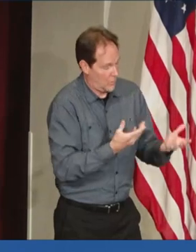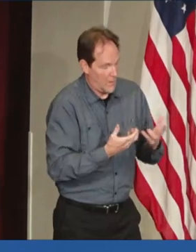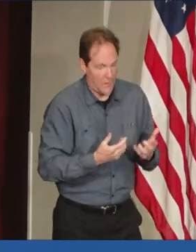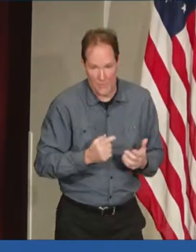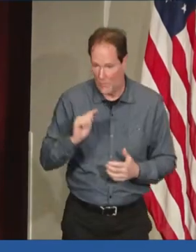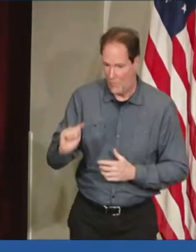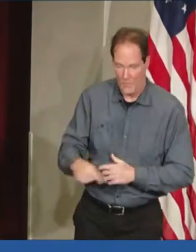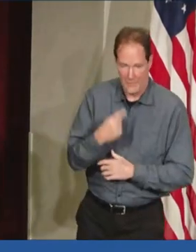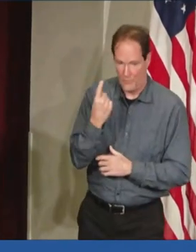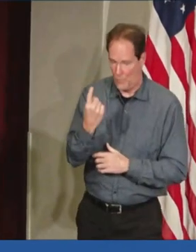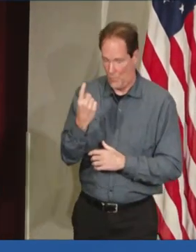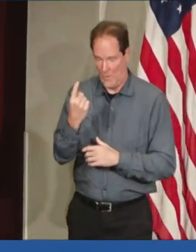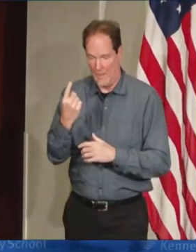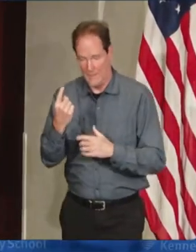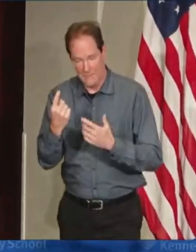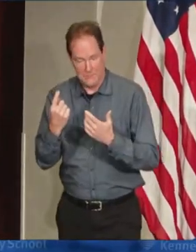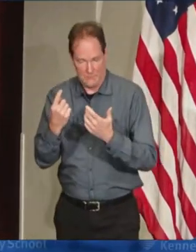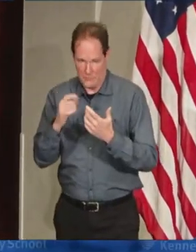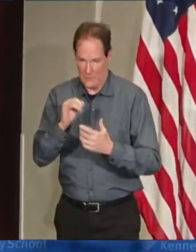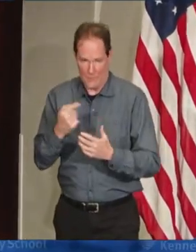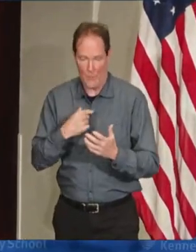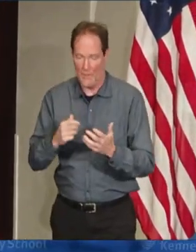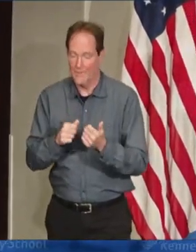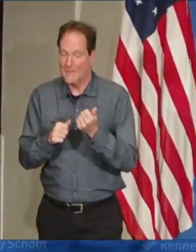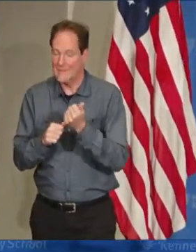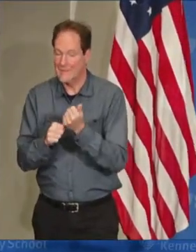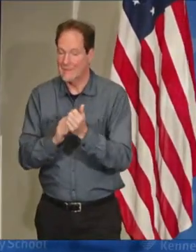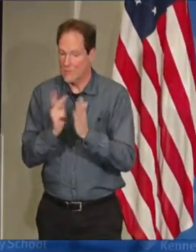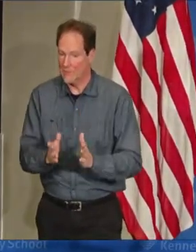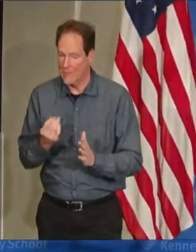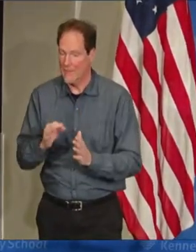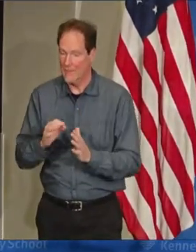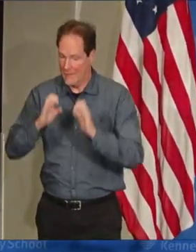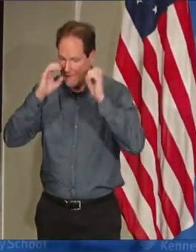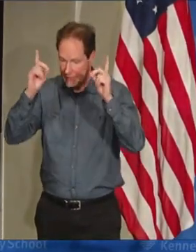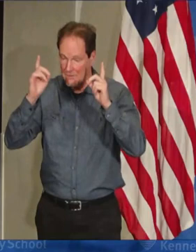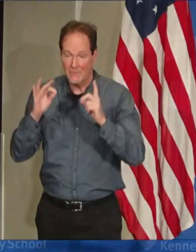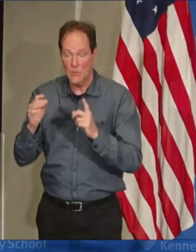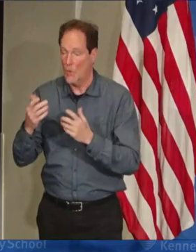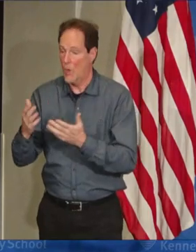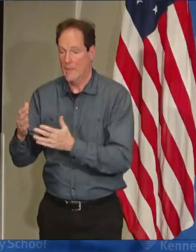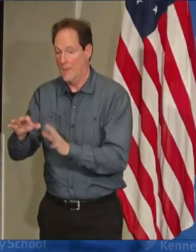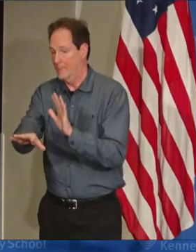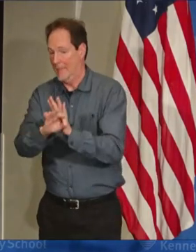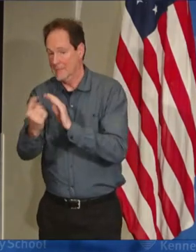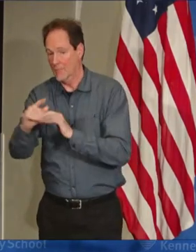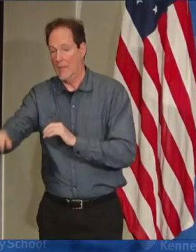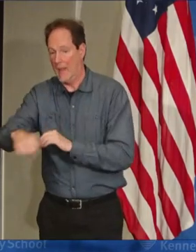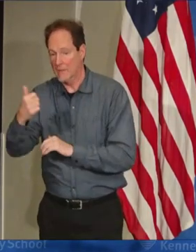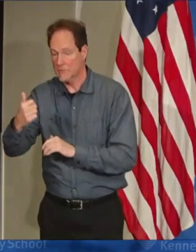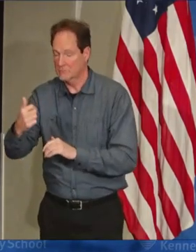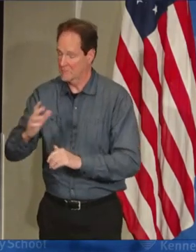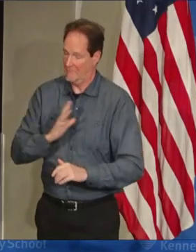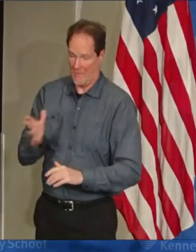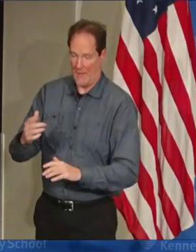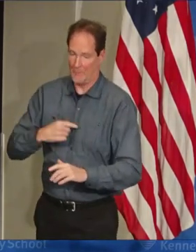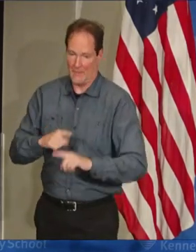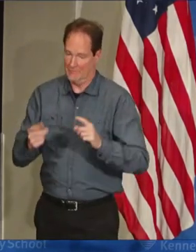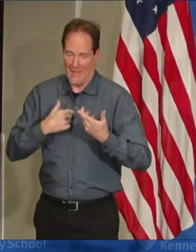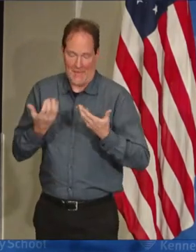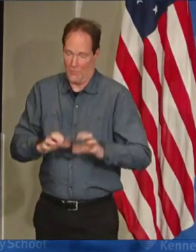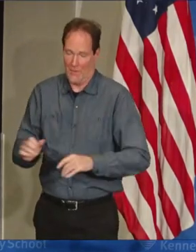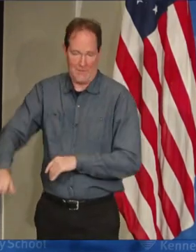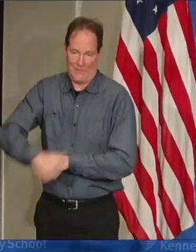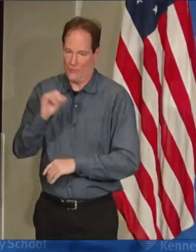like. It's the Assistant Secretary of Education. If you've already given it away, no problem, but I don't want anything else." That's true,